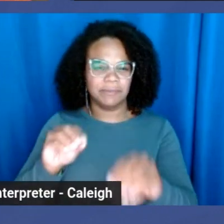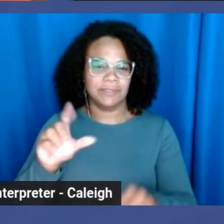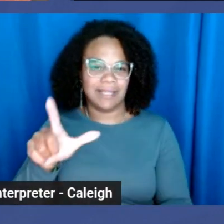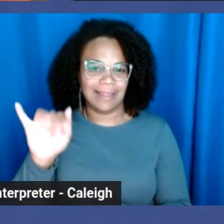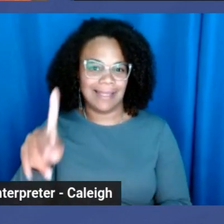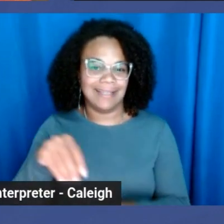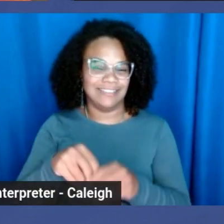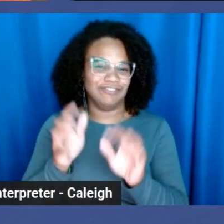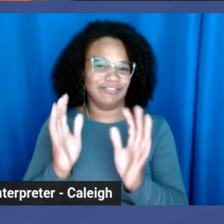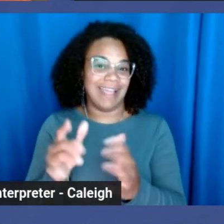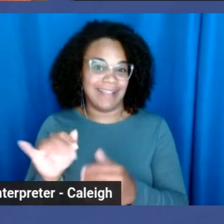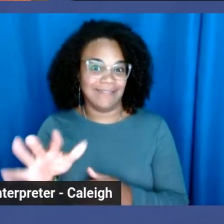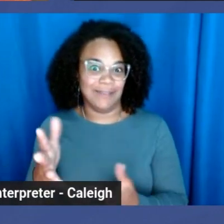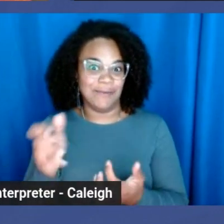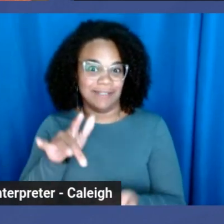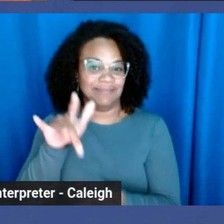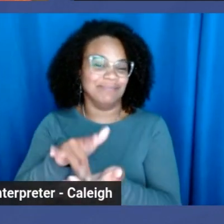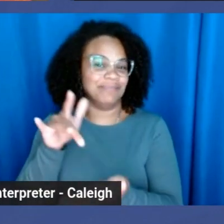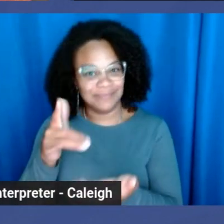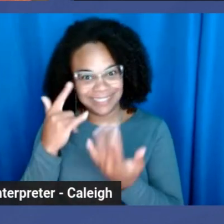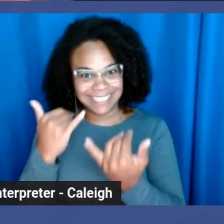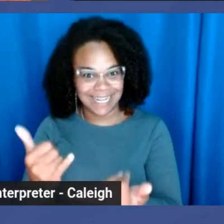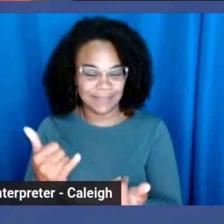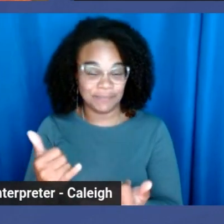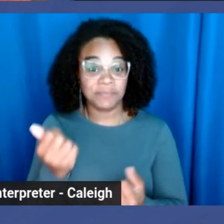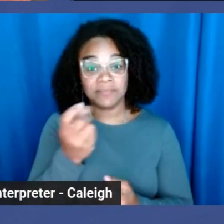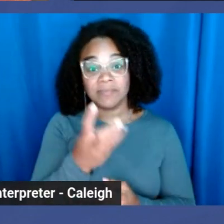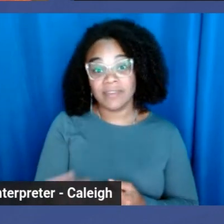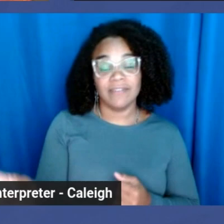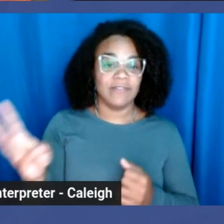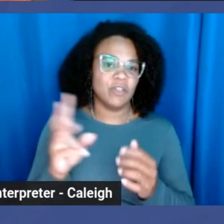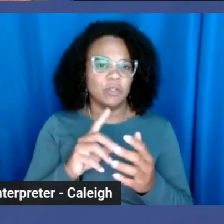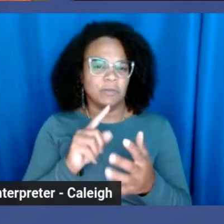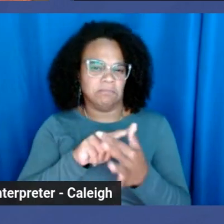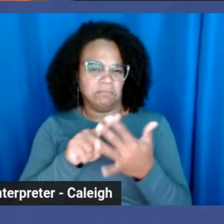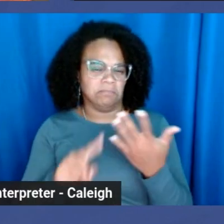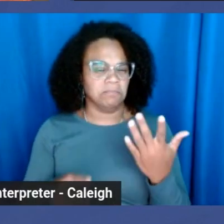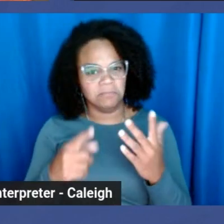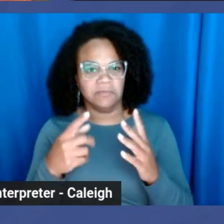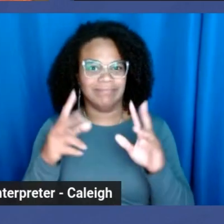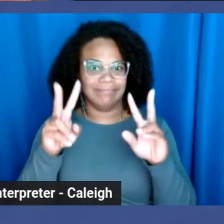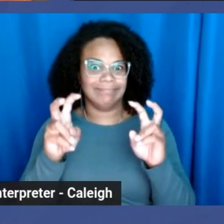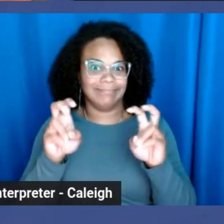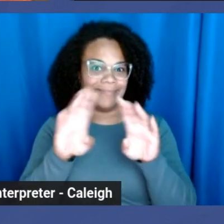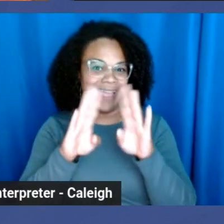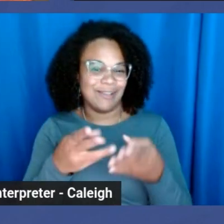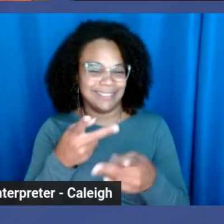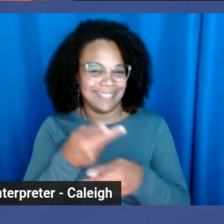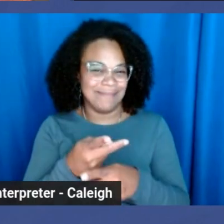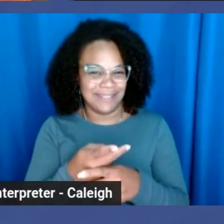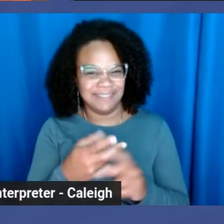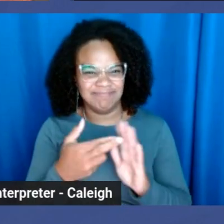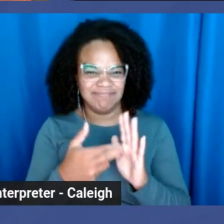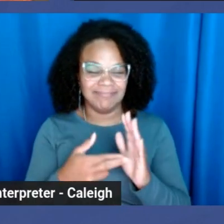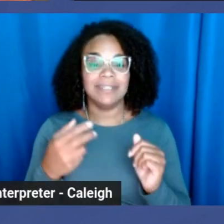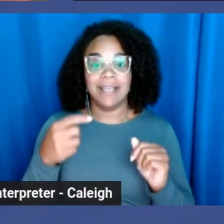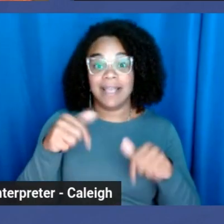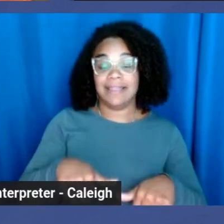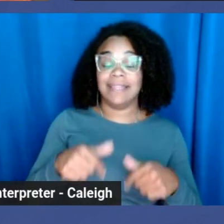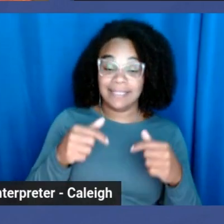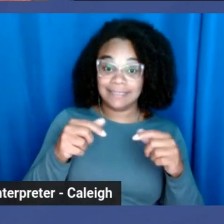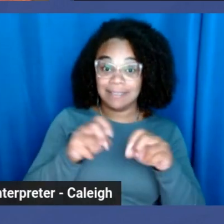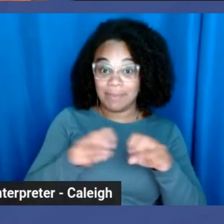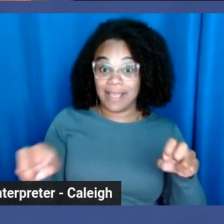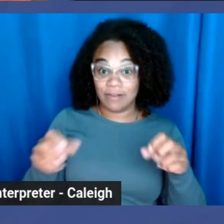folks who want to do that today. Couple housekeeping things. This panel will go on our YouTube page,